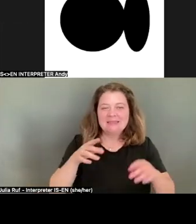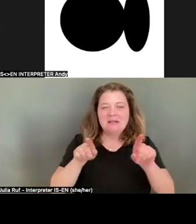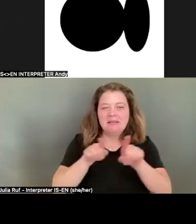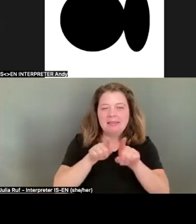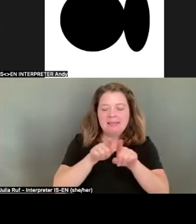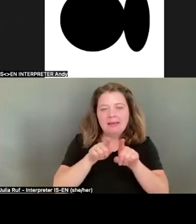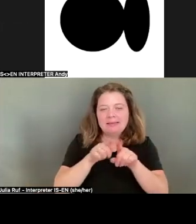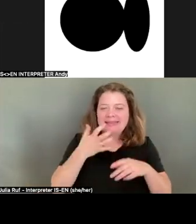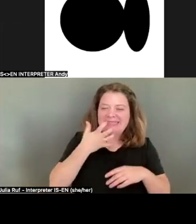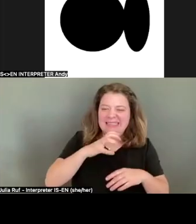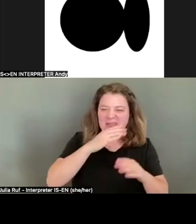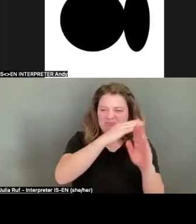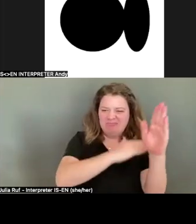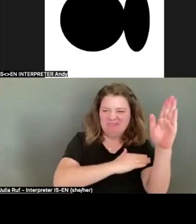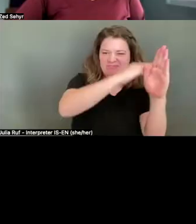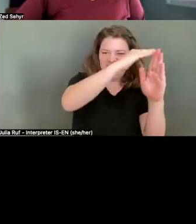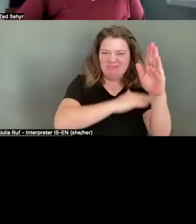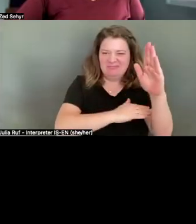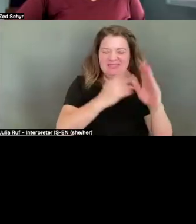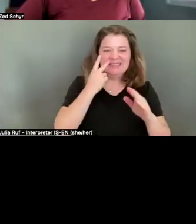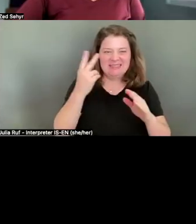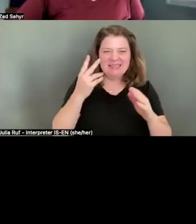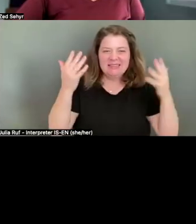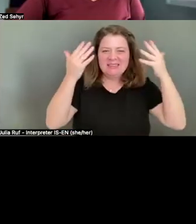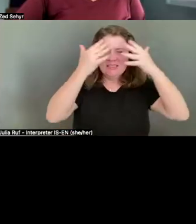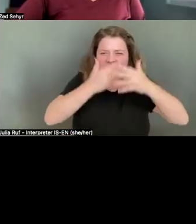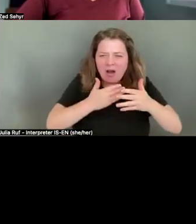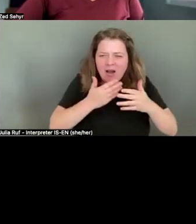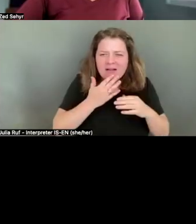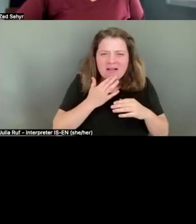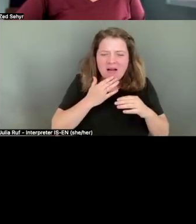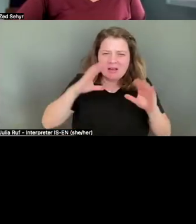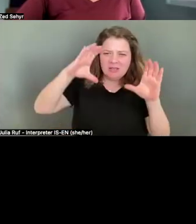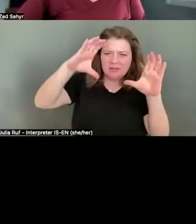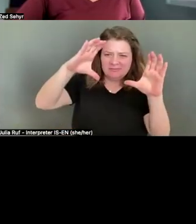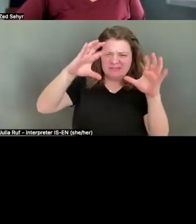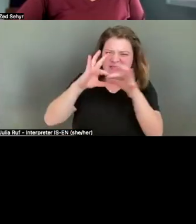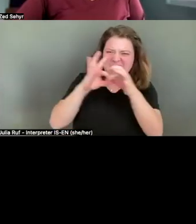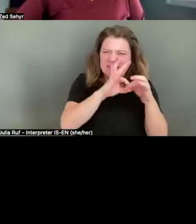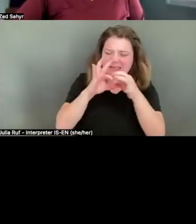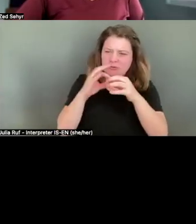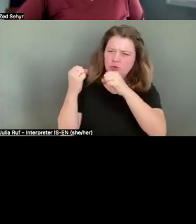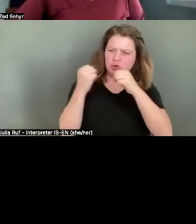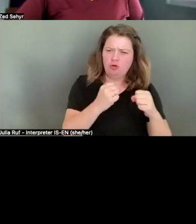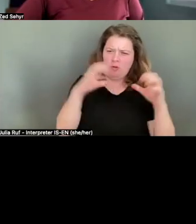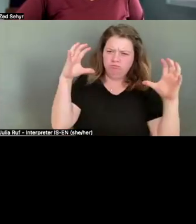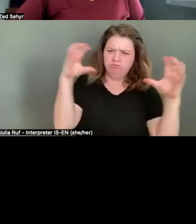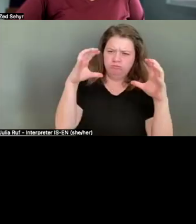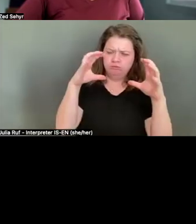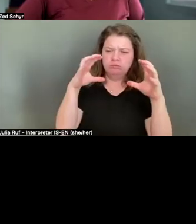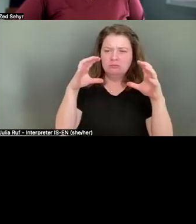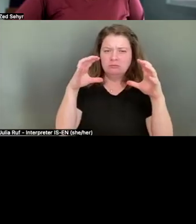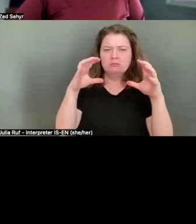values. So of course, the darker color signifies stronger correlation between